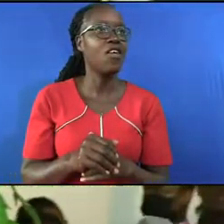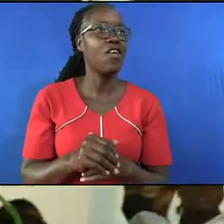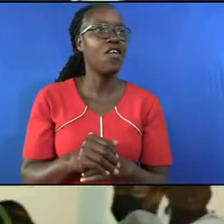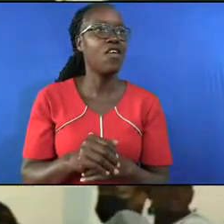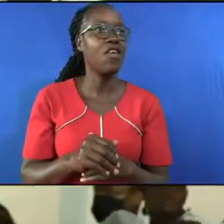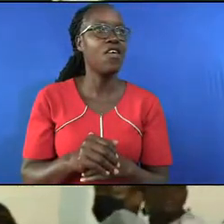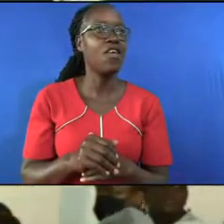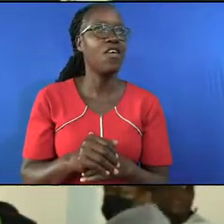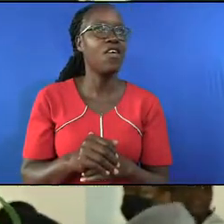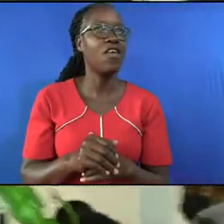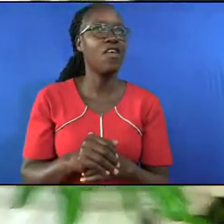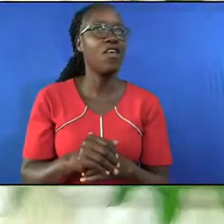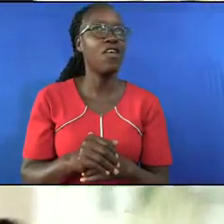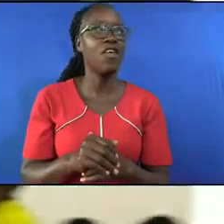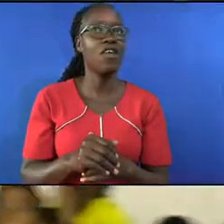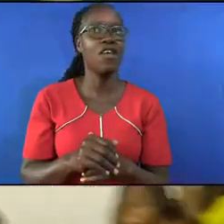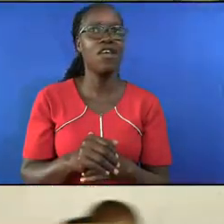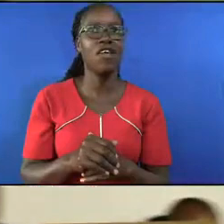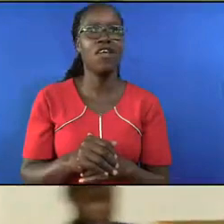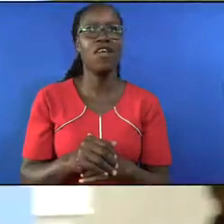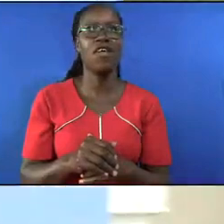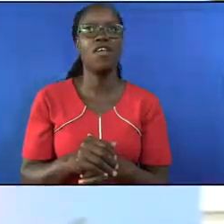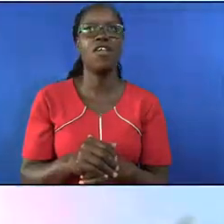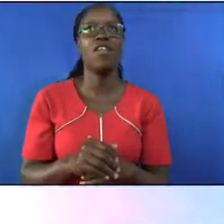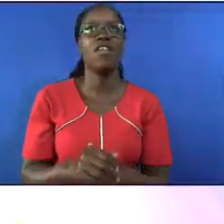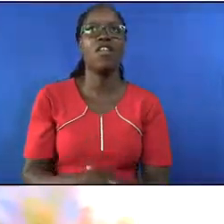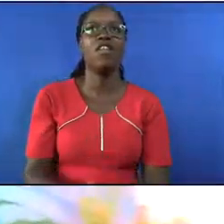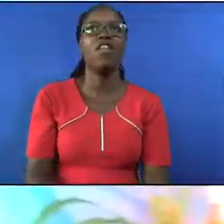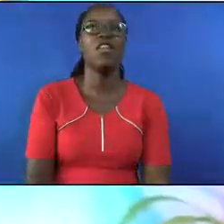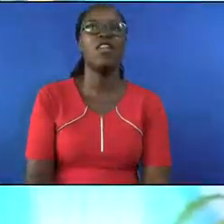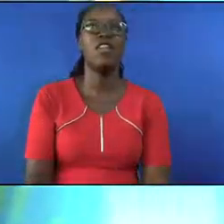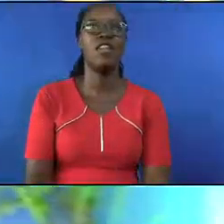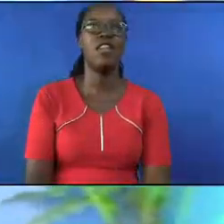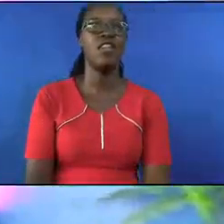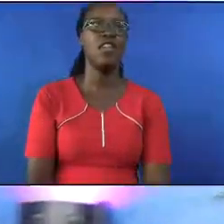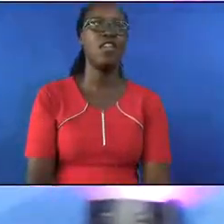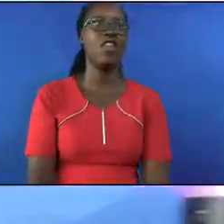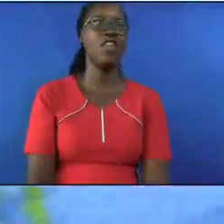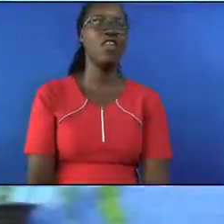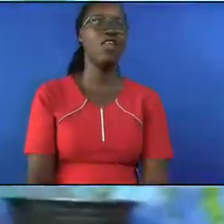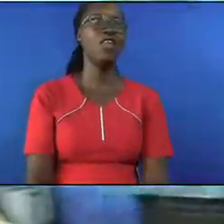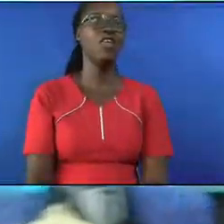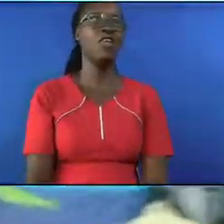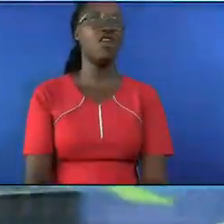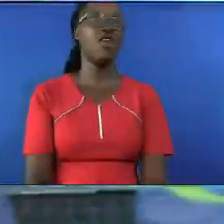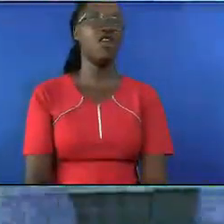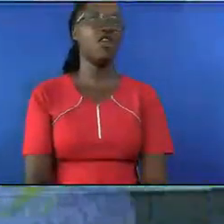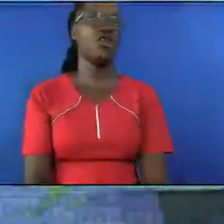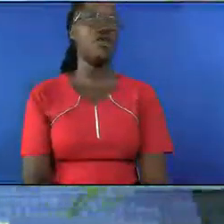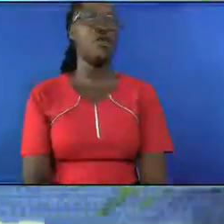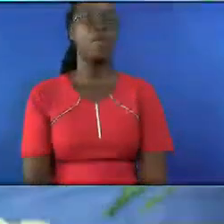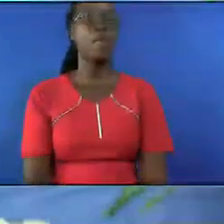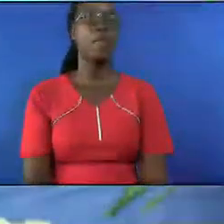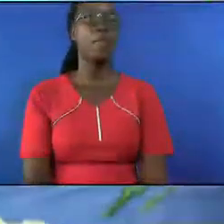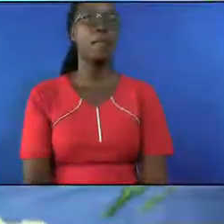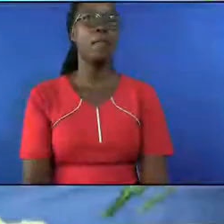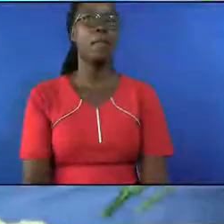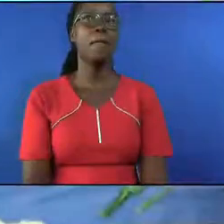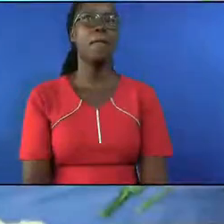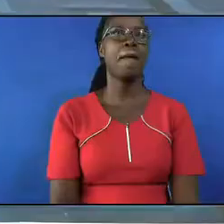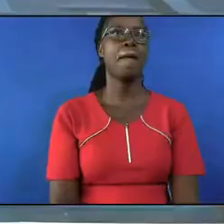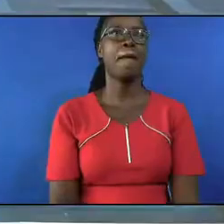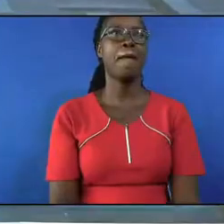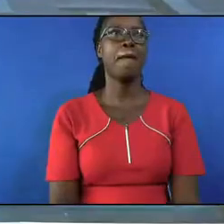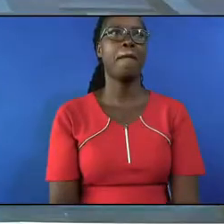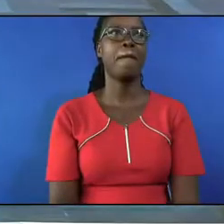Uh-huh. Yes, Hophni and Phineas. Say amen to Mitch. Amen. Another amen. Amen. Yes, train up your children in the